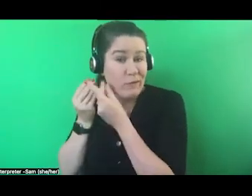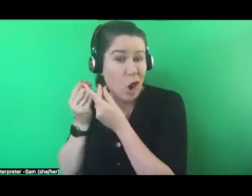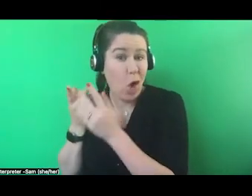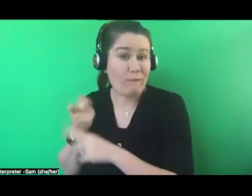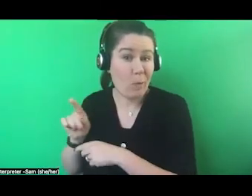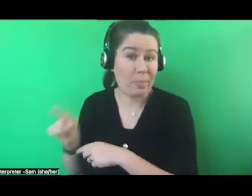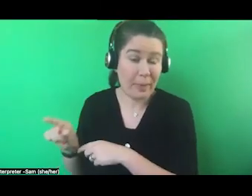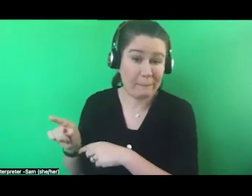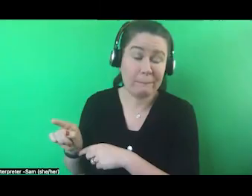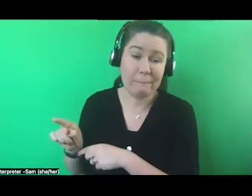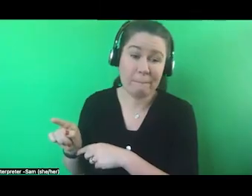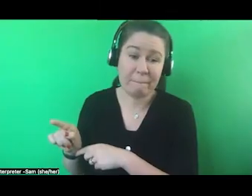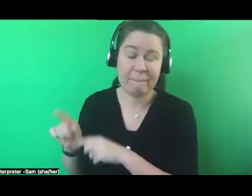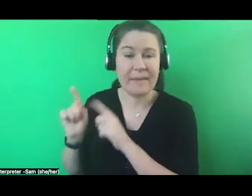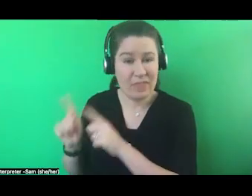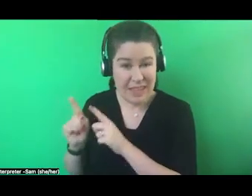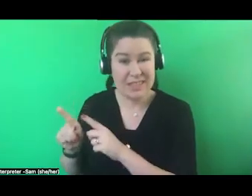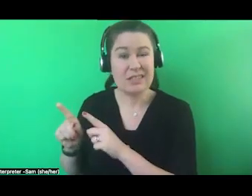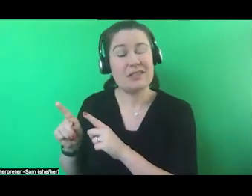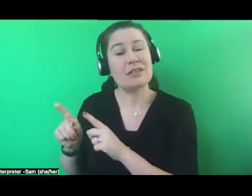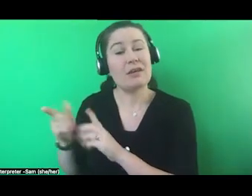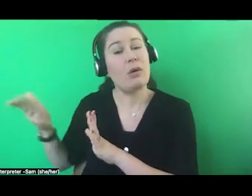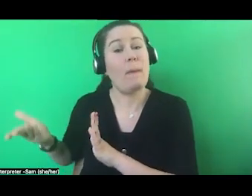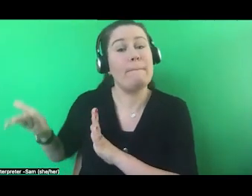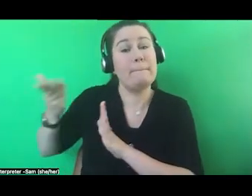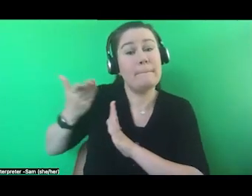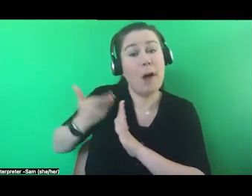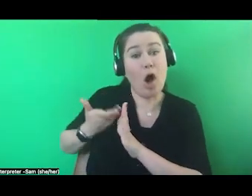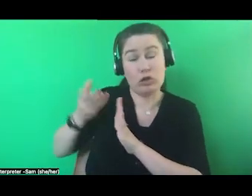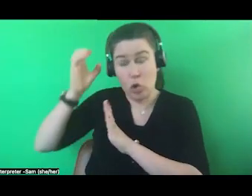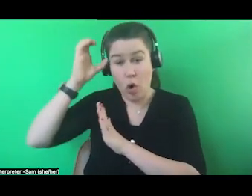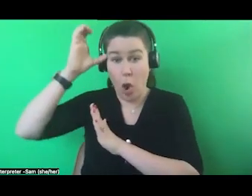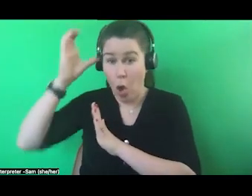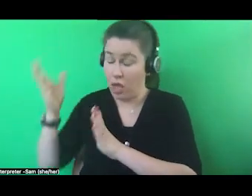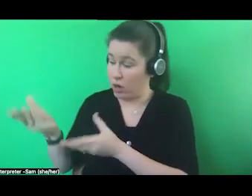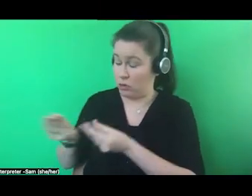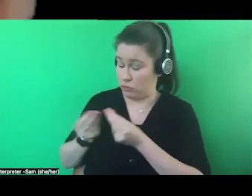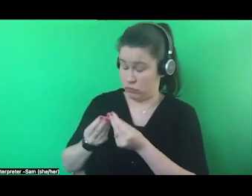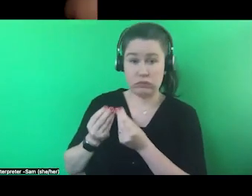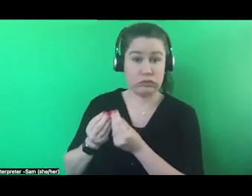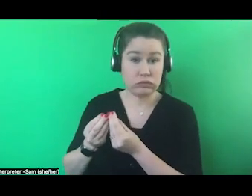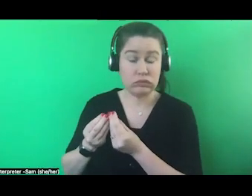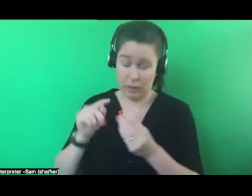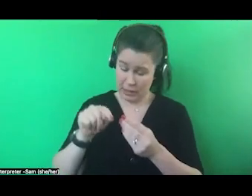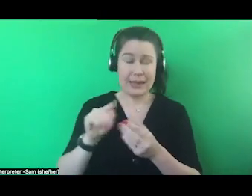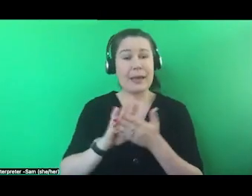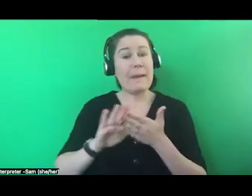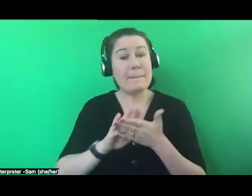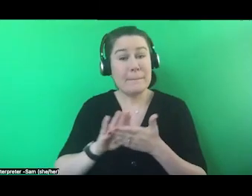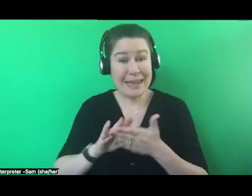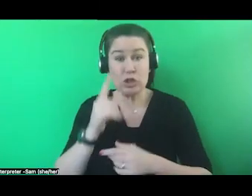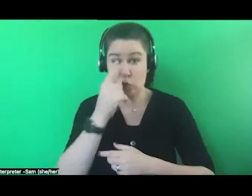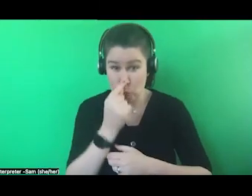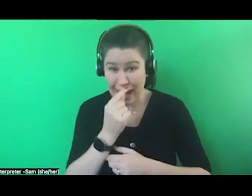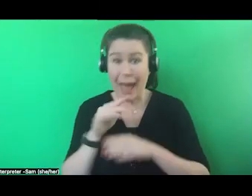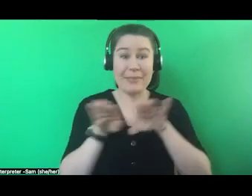Mingus. This was passed on to us as a knowledge. And the ideal that you can be in a mutual